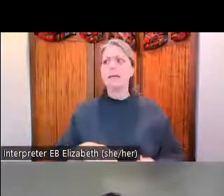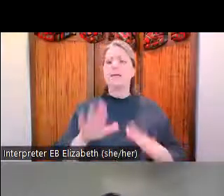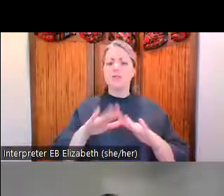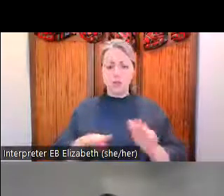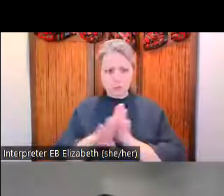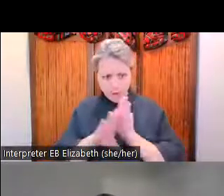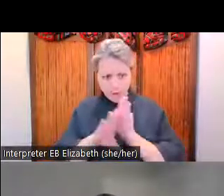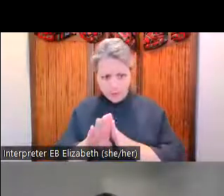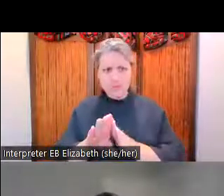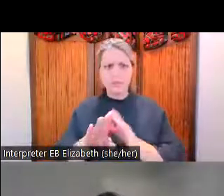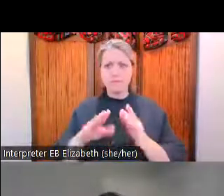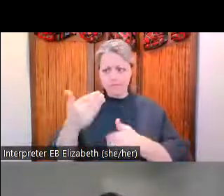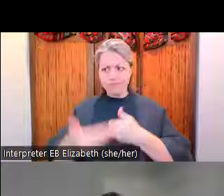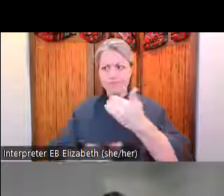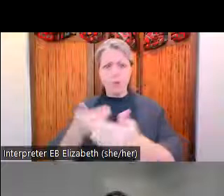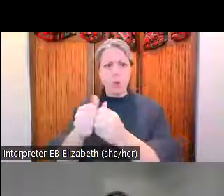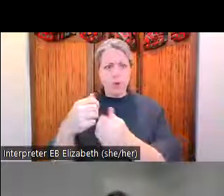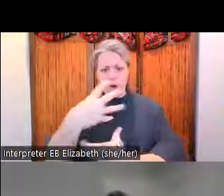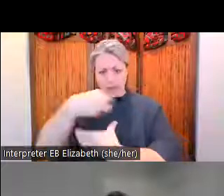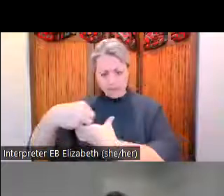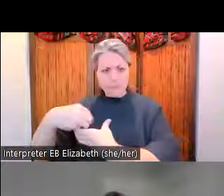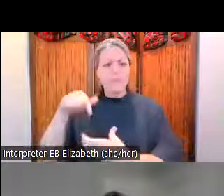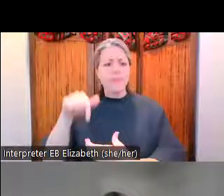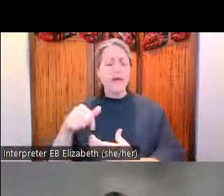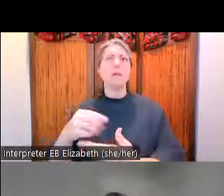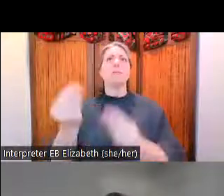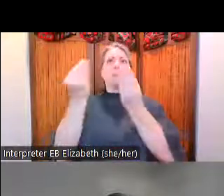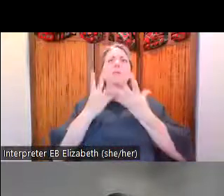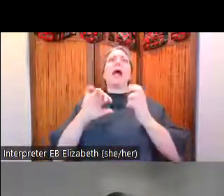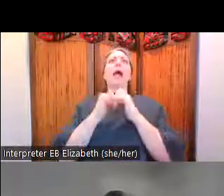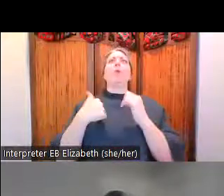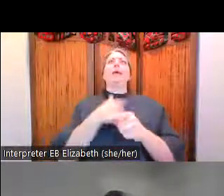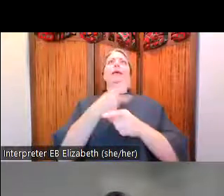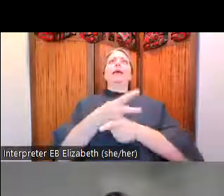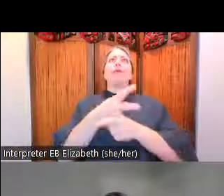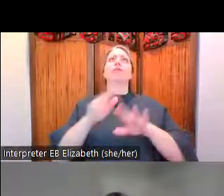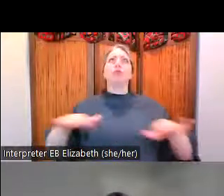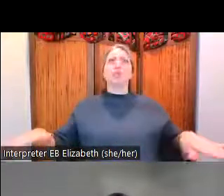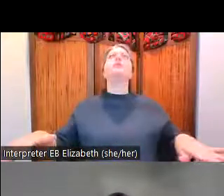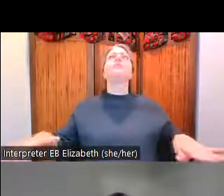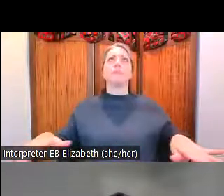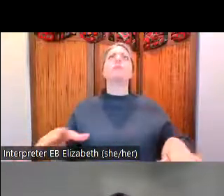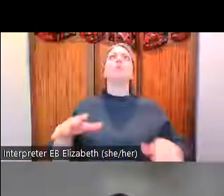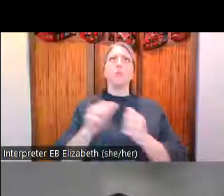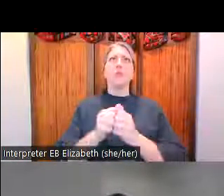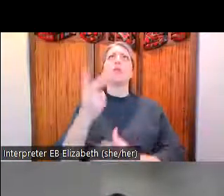medications from those good studies help inform our careful care of the children with autism and